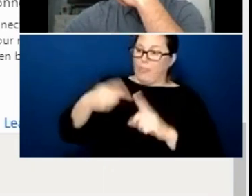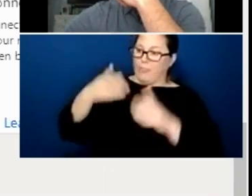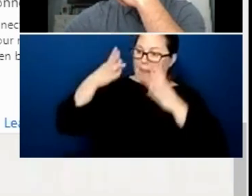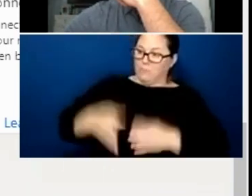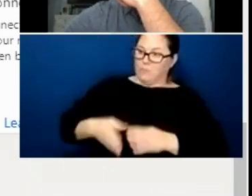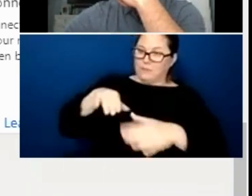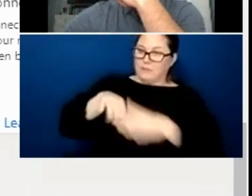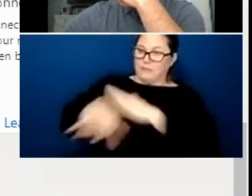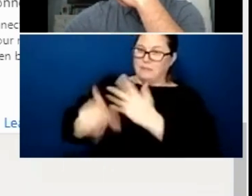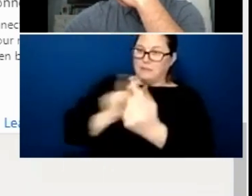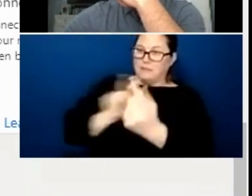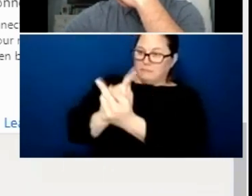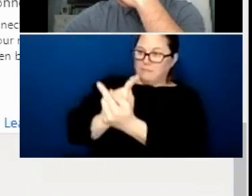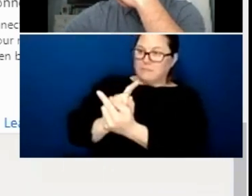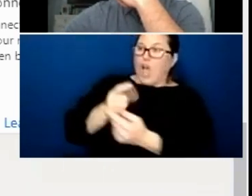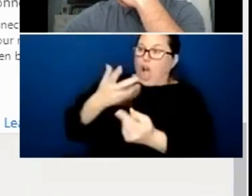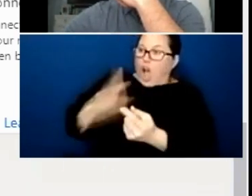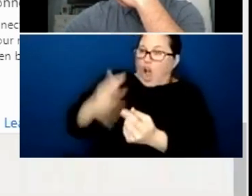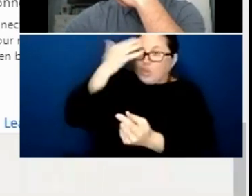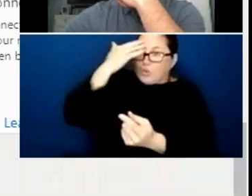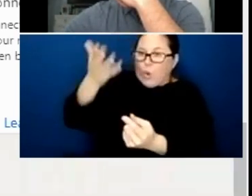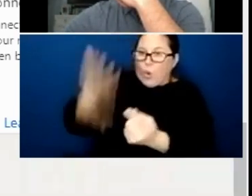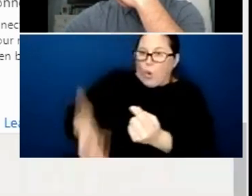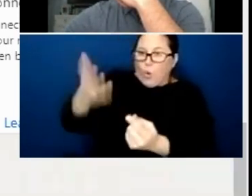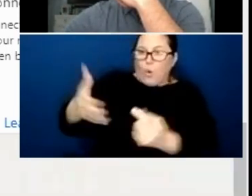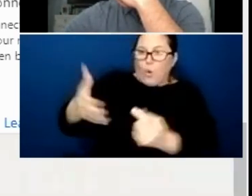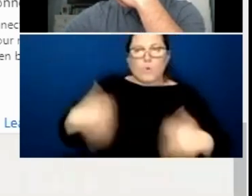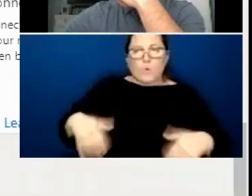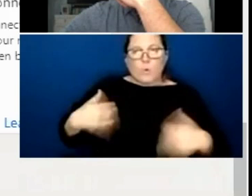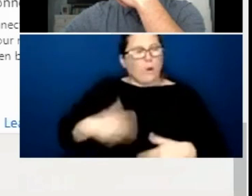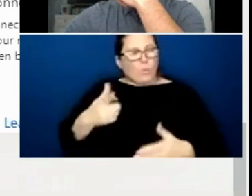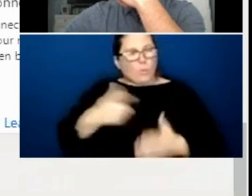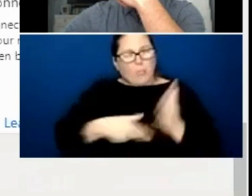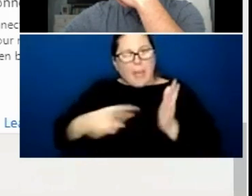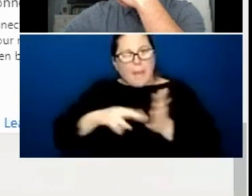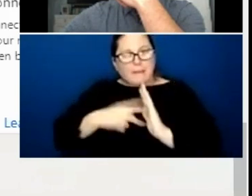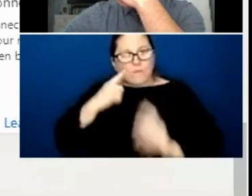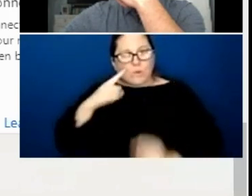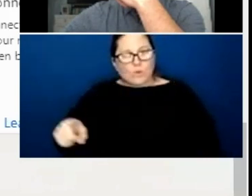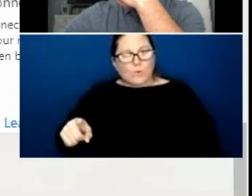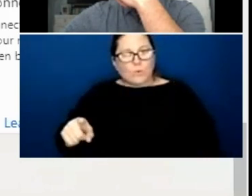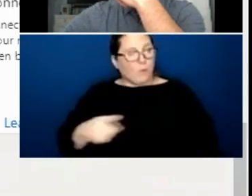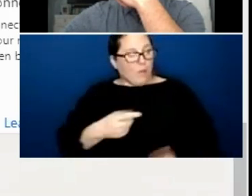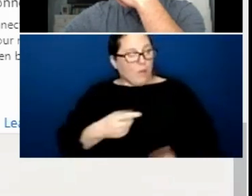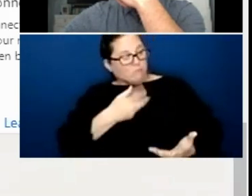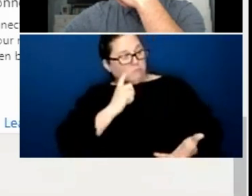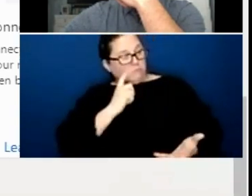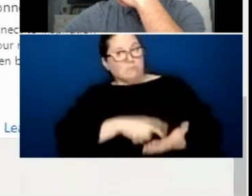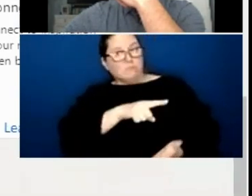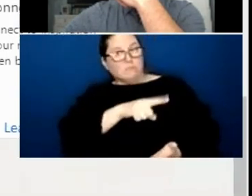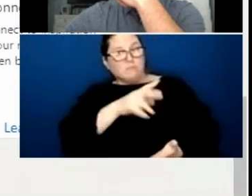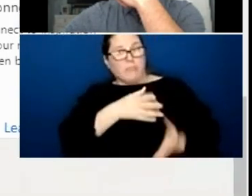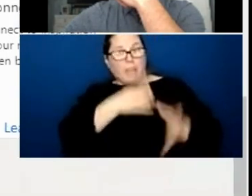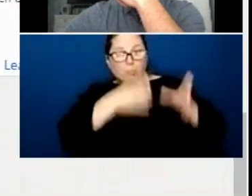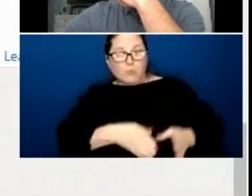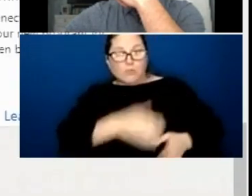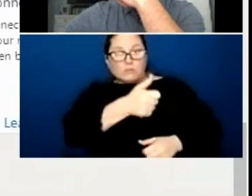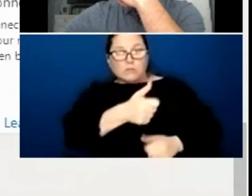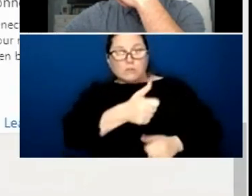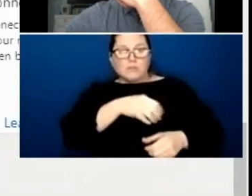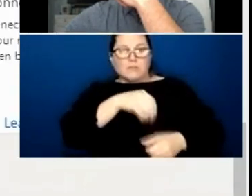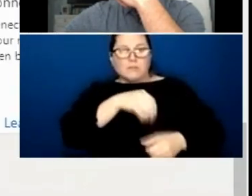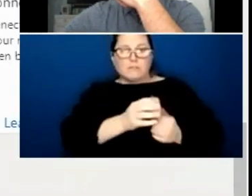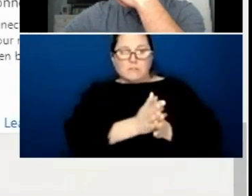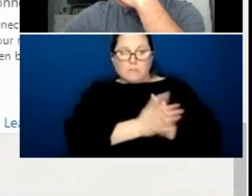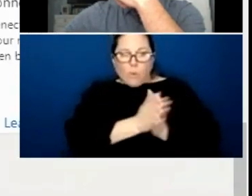may have just met for the first time? Yeah, that says a lot of positive things. I mean, it tells me that the person is motivated, the person